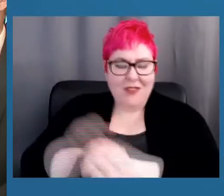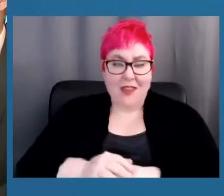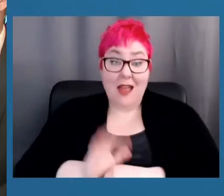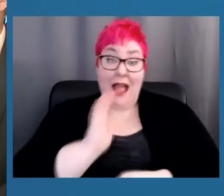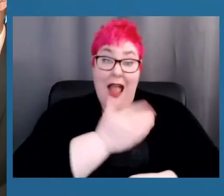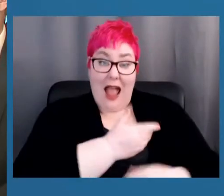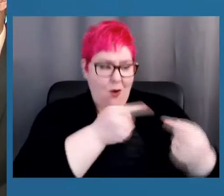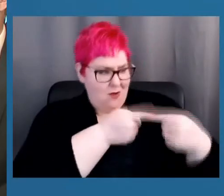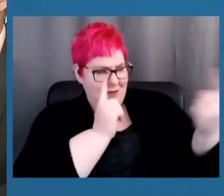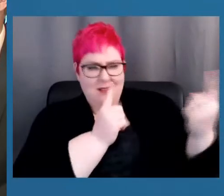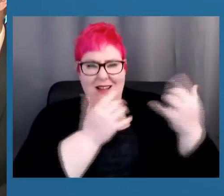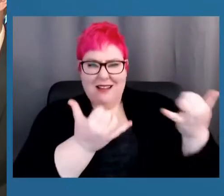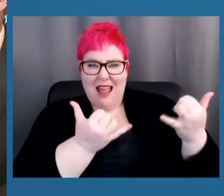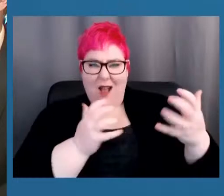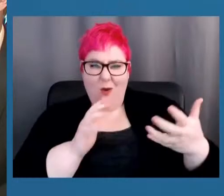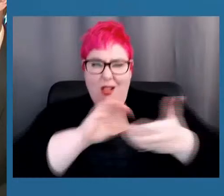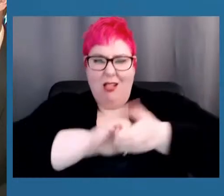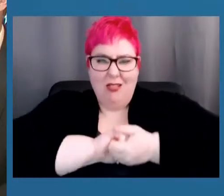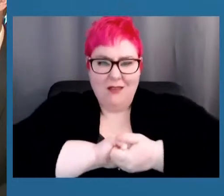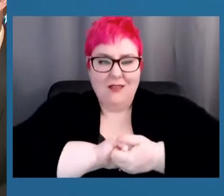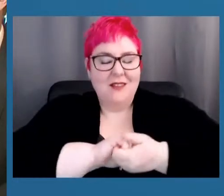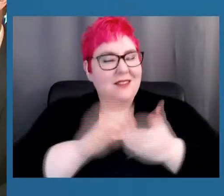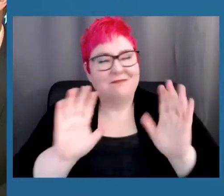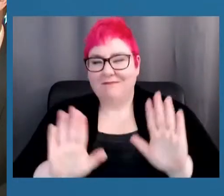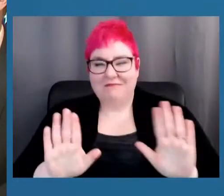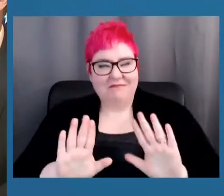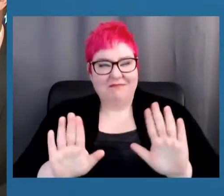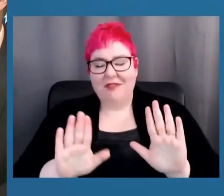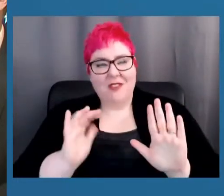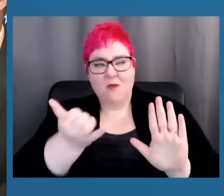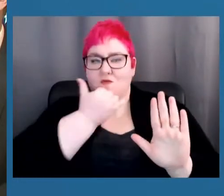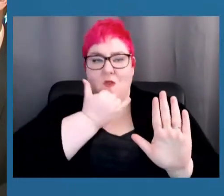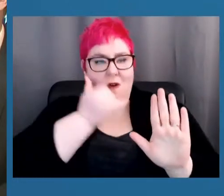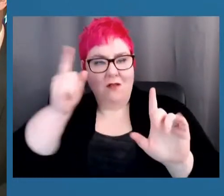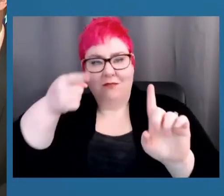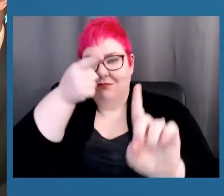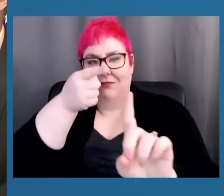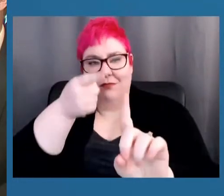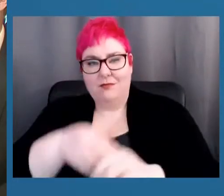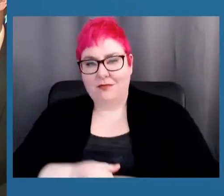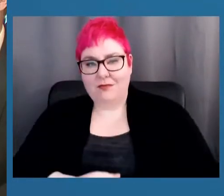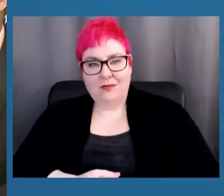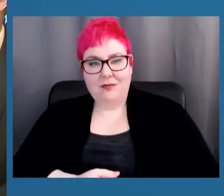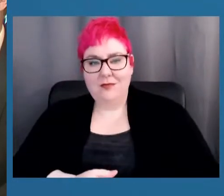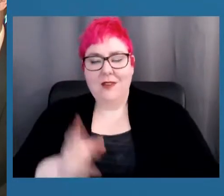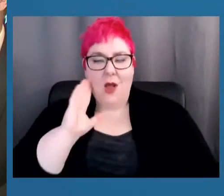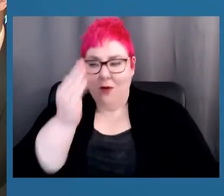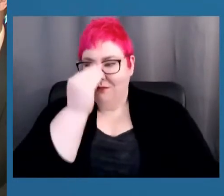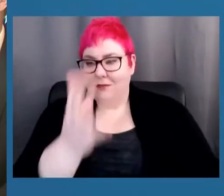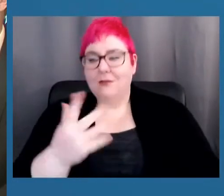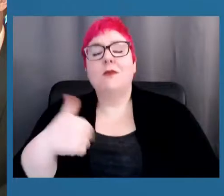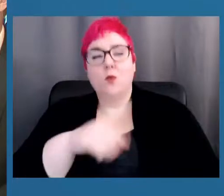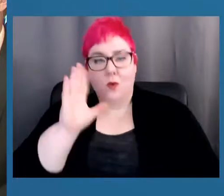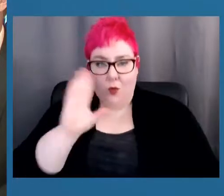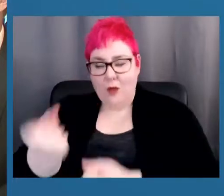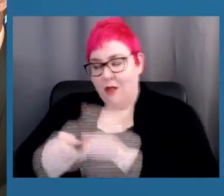allies. That is the wrong direction. I can tell you, we will stand with our governor in the